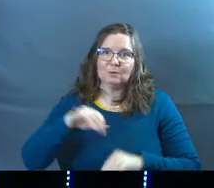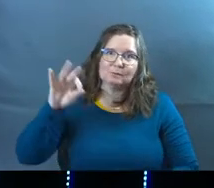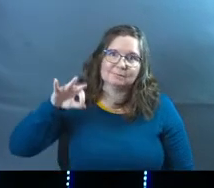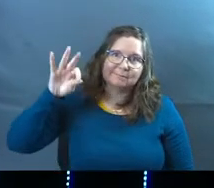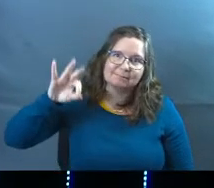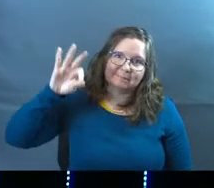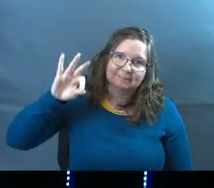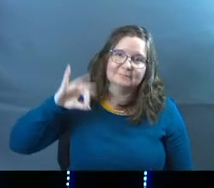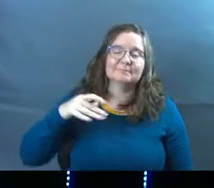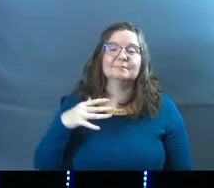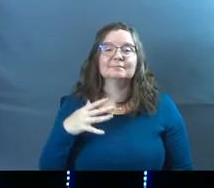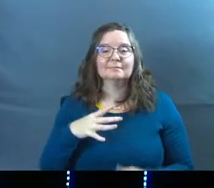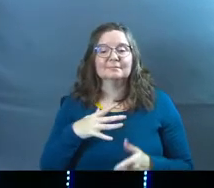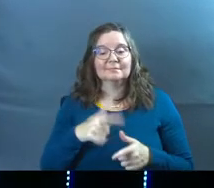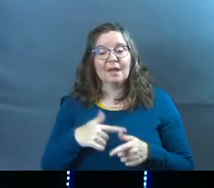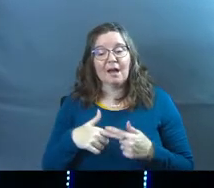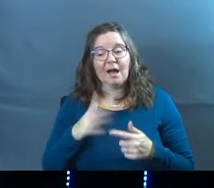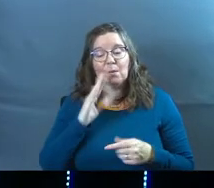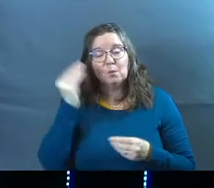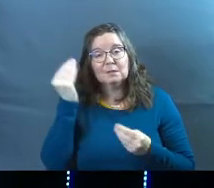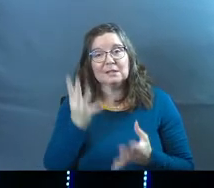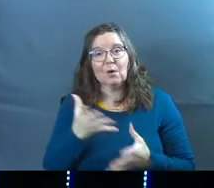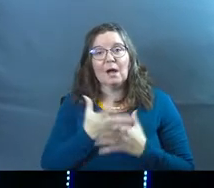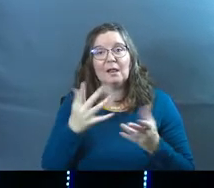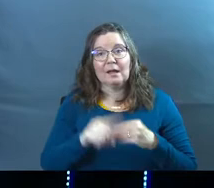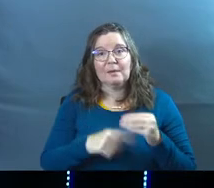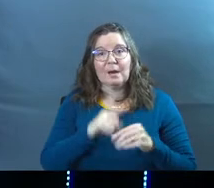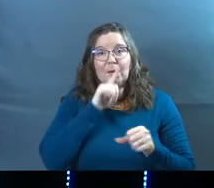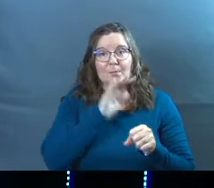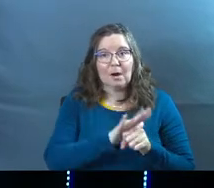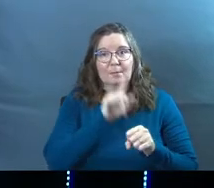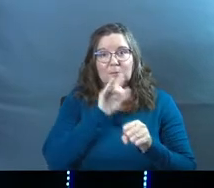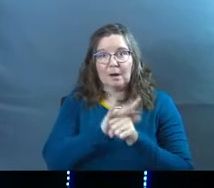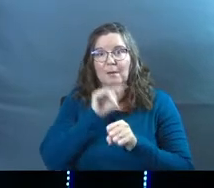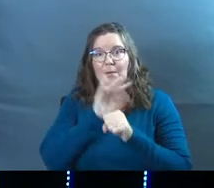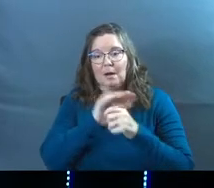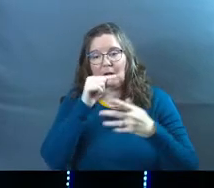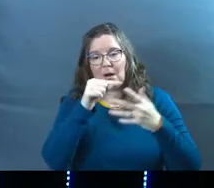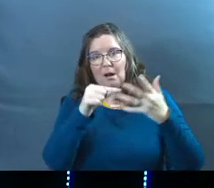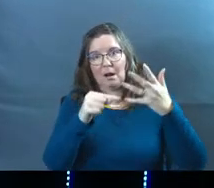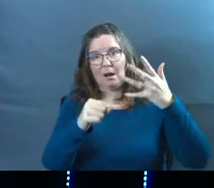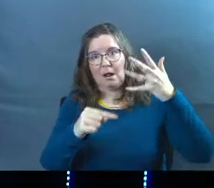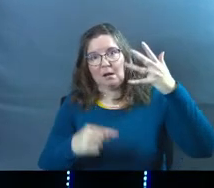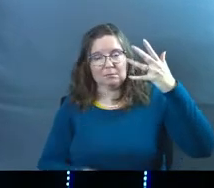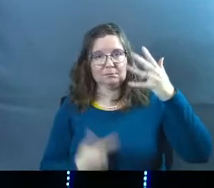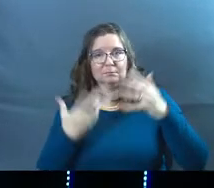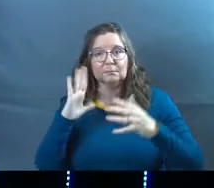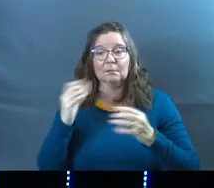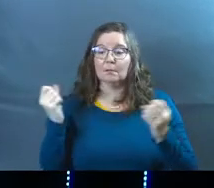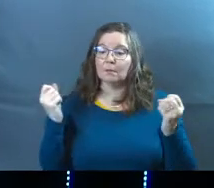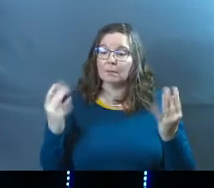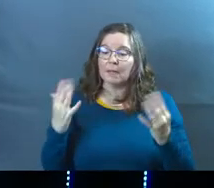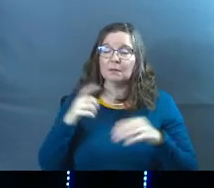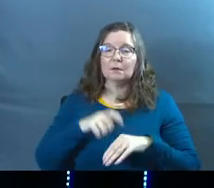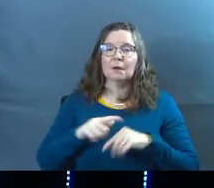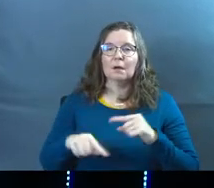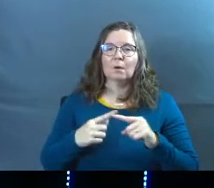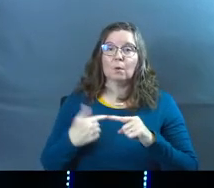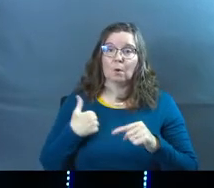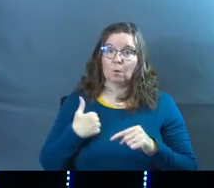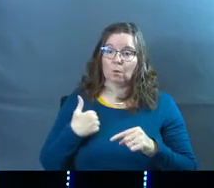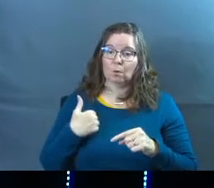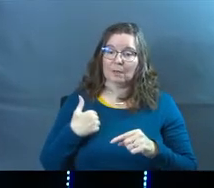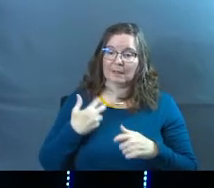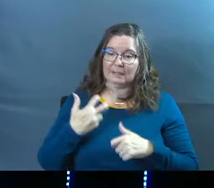preach, I would tell you a lot about the promises of God, because a lot of times when we're